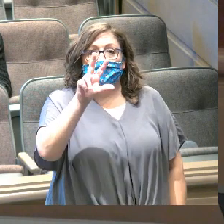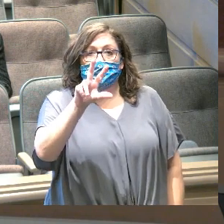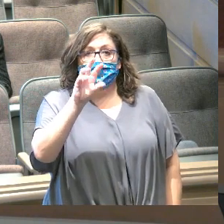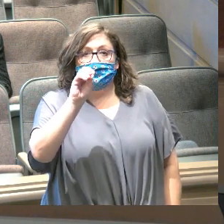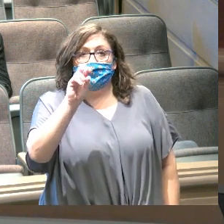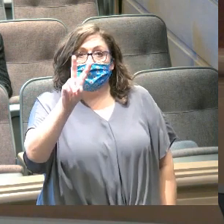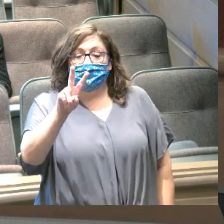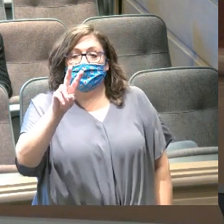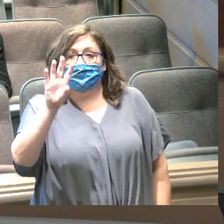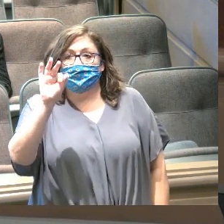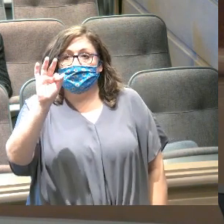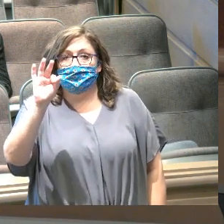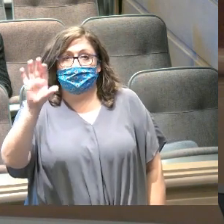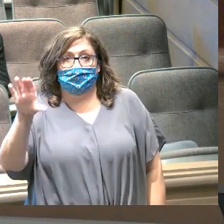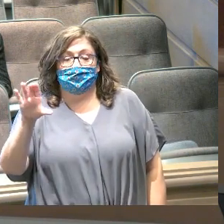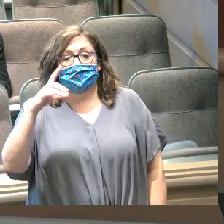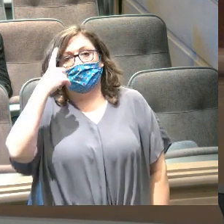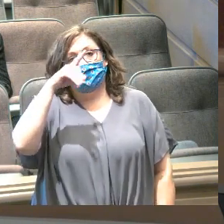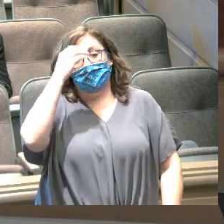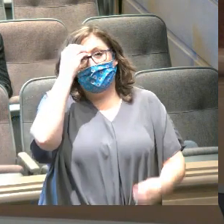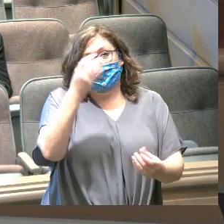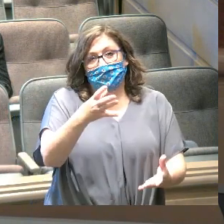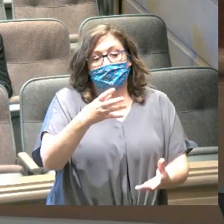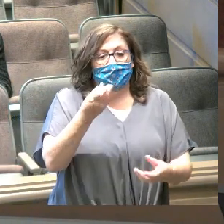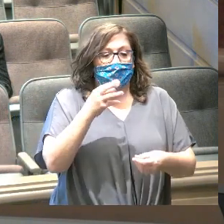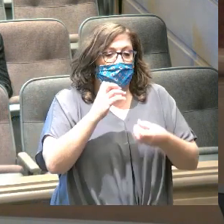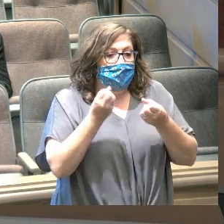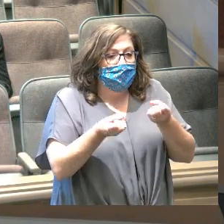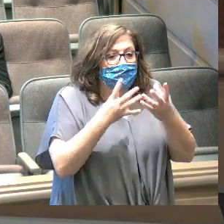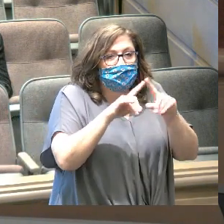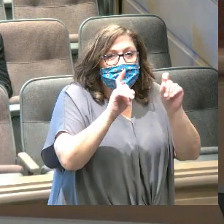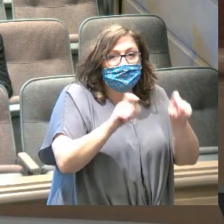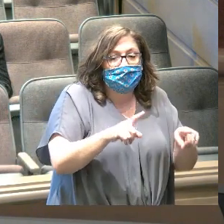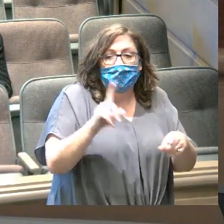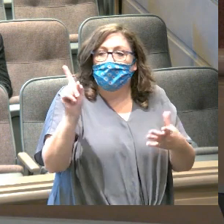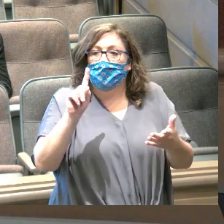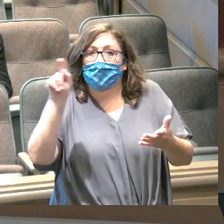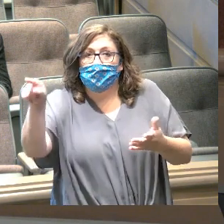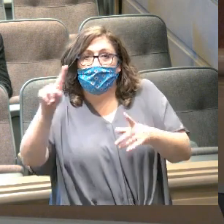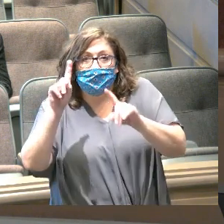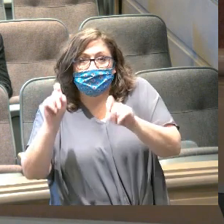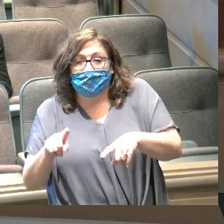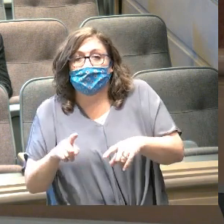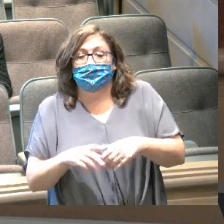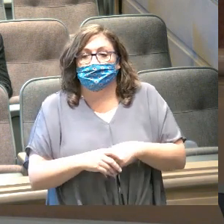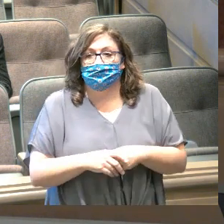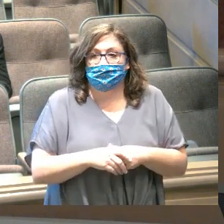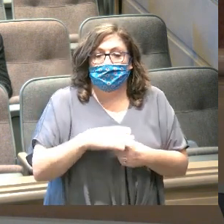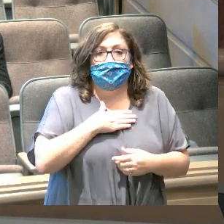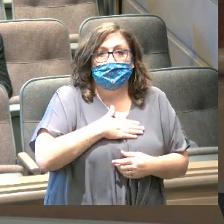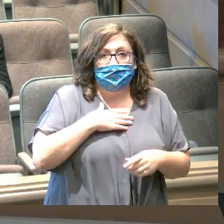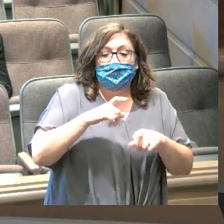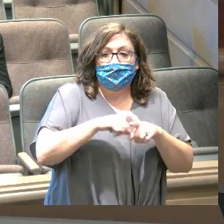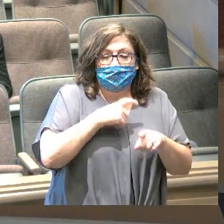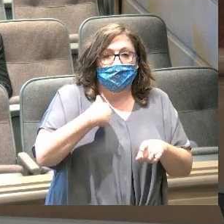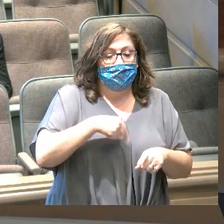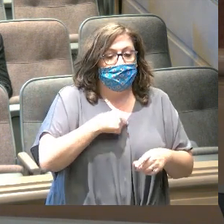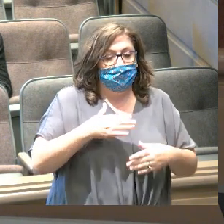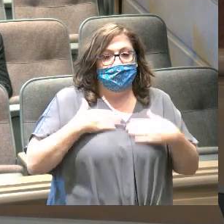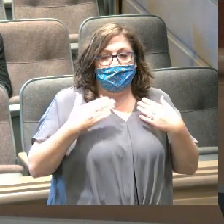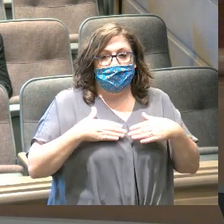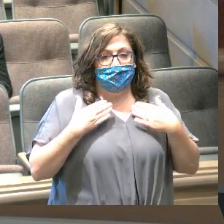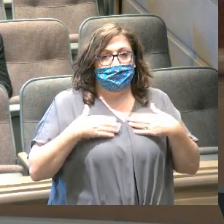229-302-1900 for information or numbers to testing, sites or locations. Please give us a call. We'll be happy